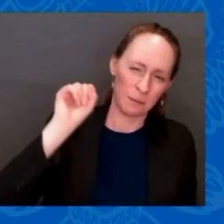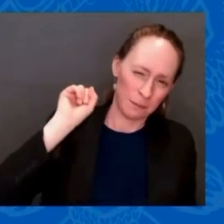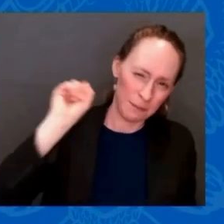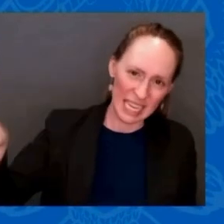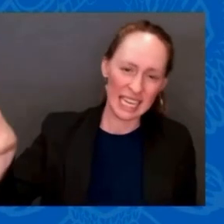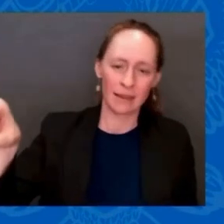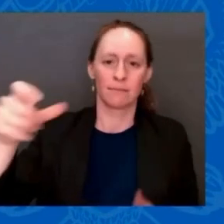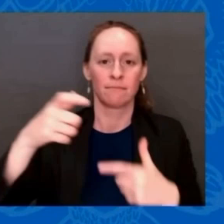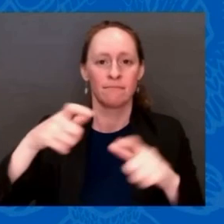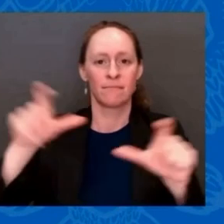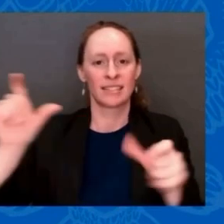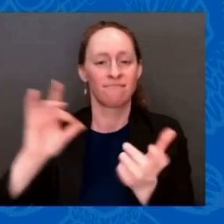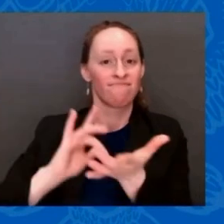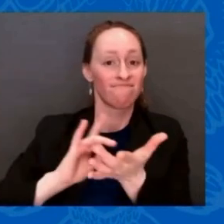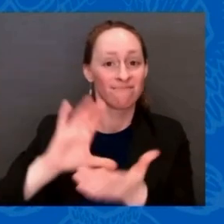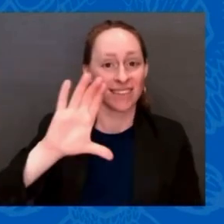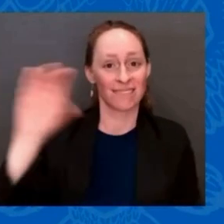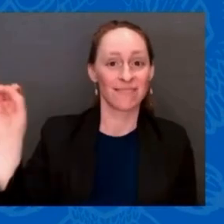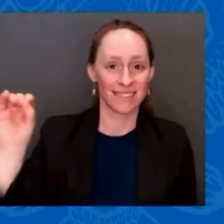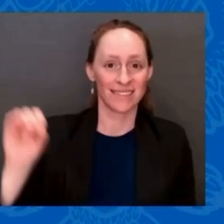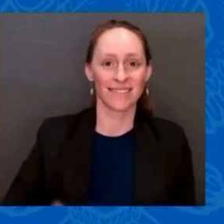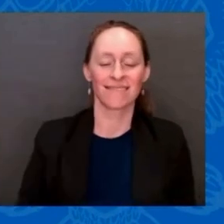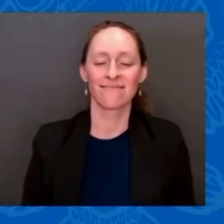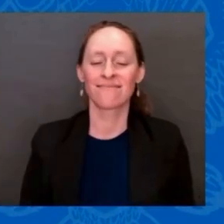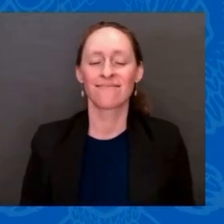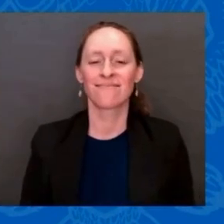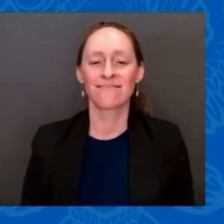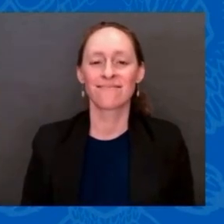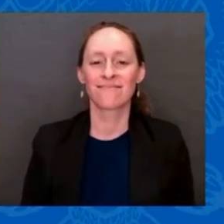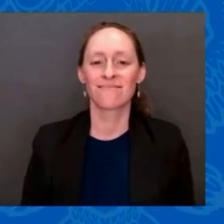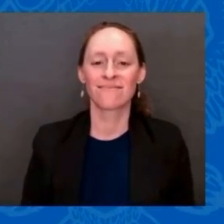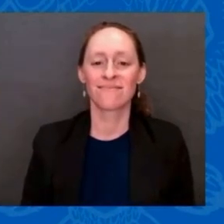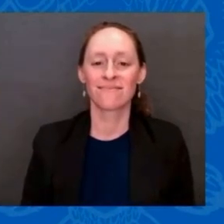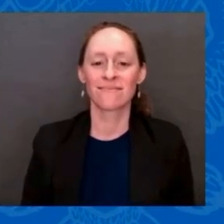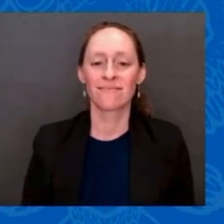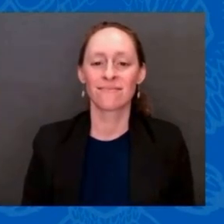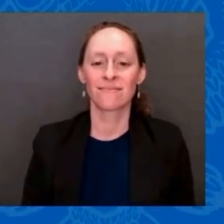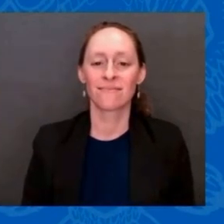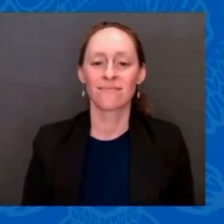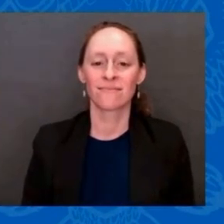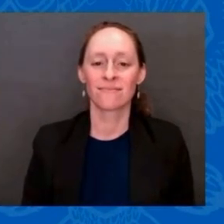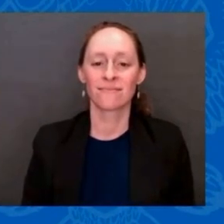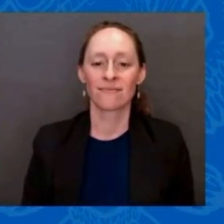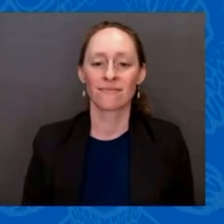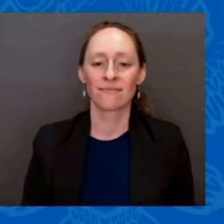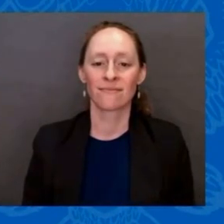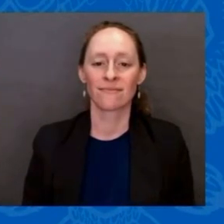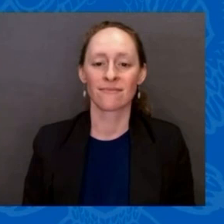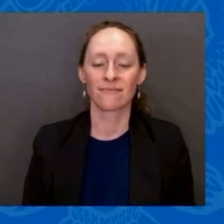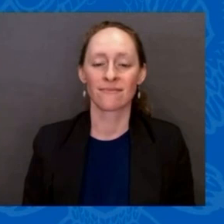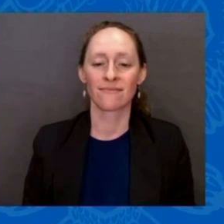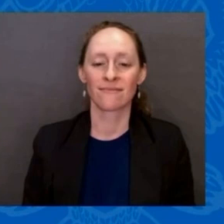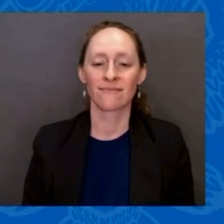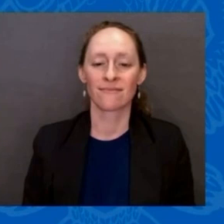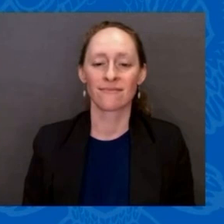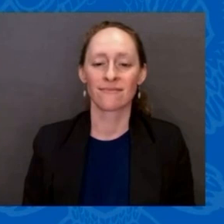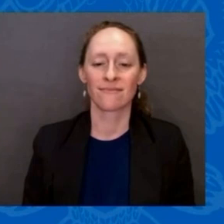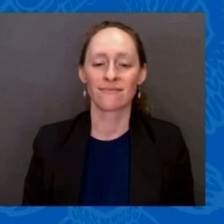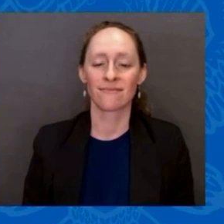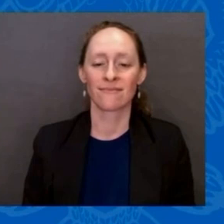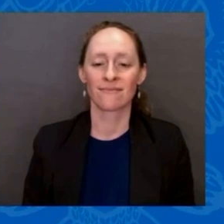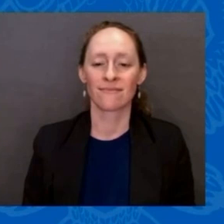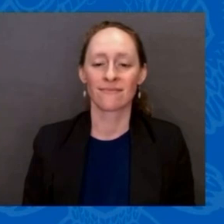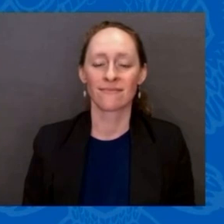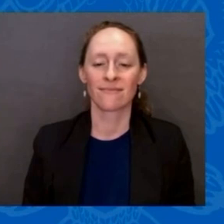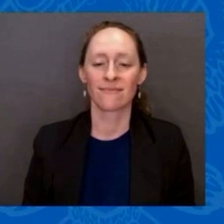You know, same drug made by the same American company, sold in Chicago,